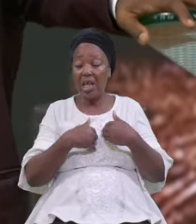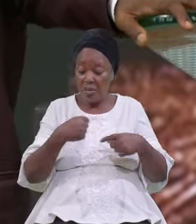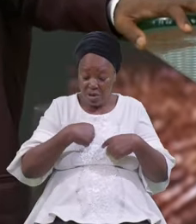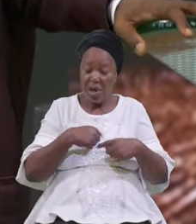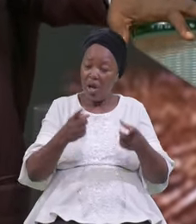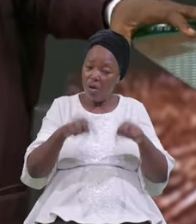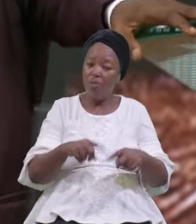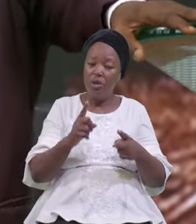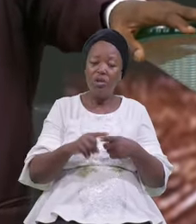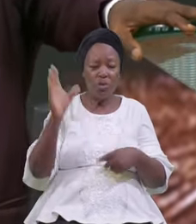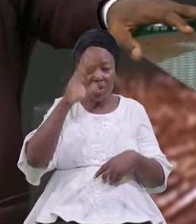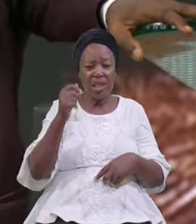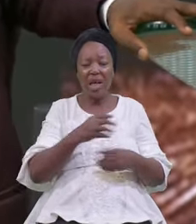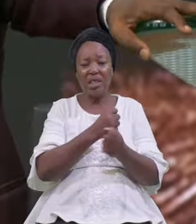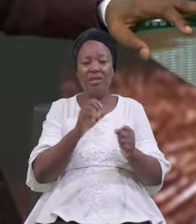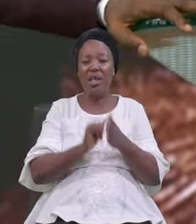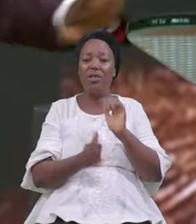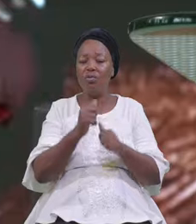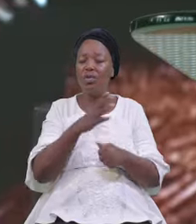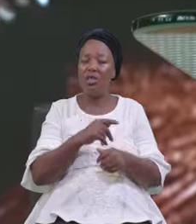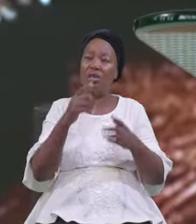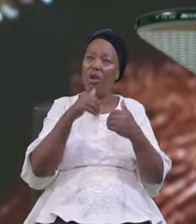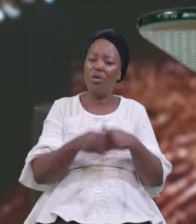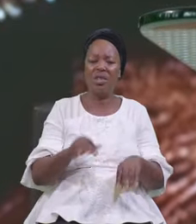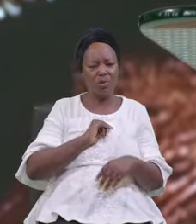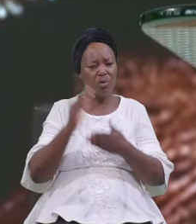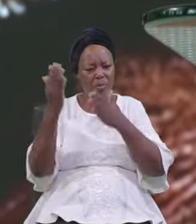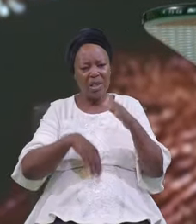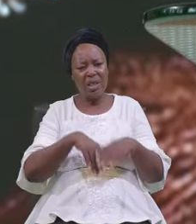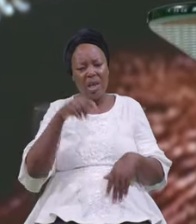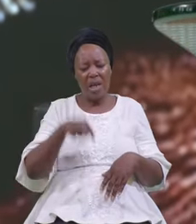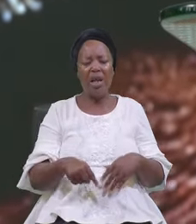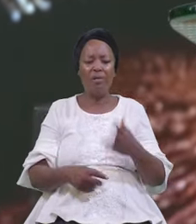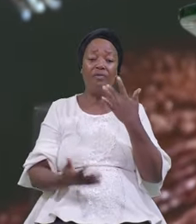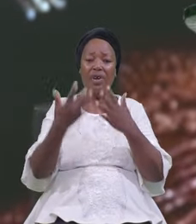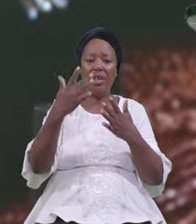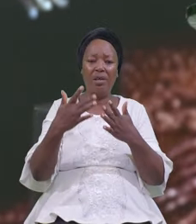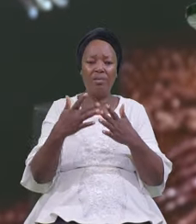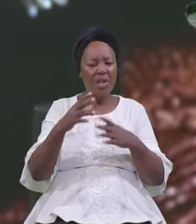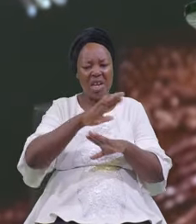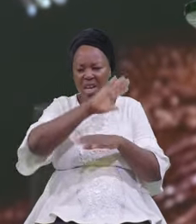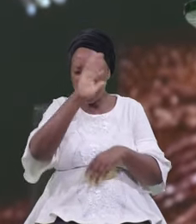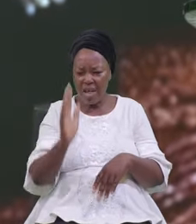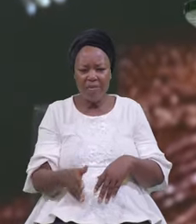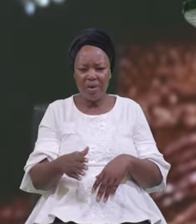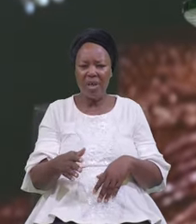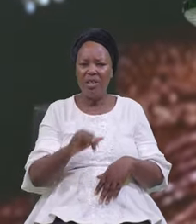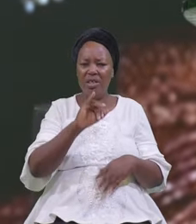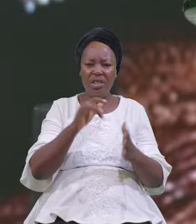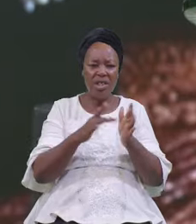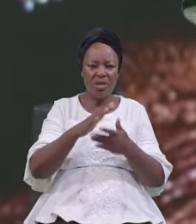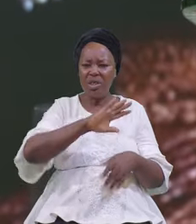save that which was lost, they want to call down fire. I don't like that. Therefore, I stopped. No. No, if you are